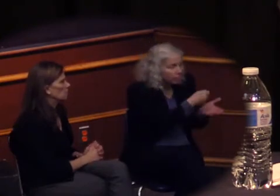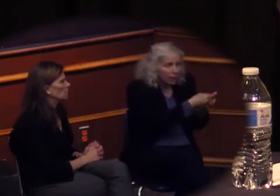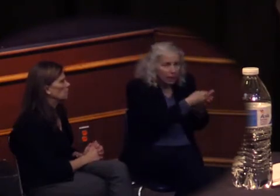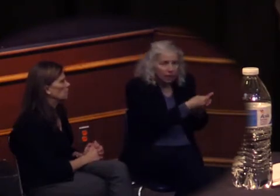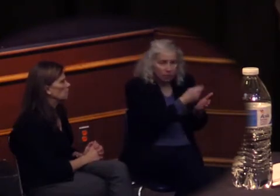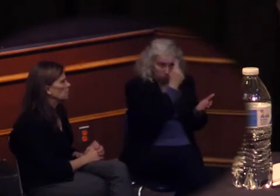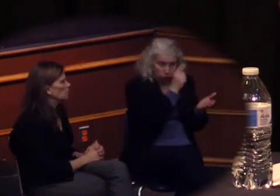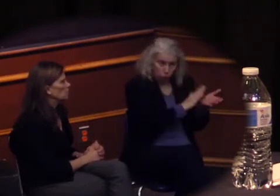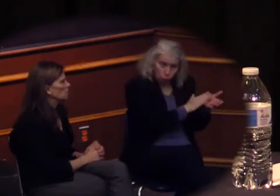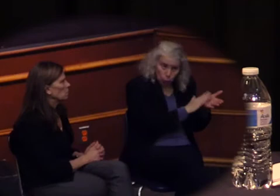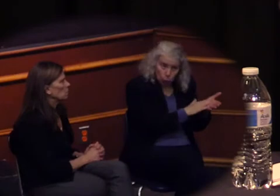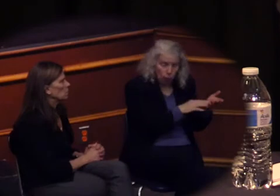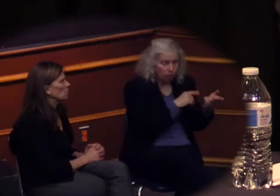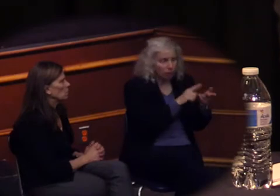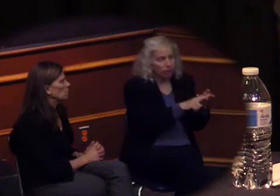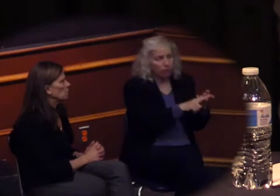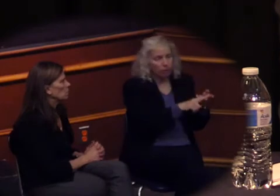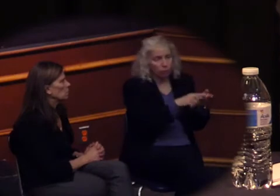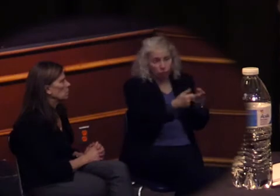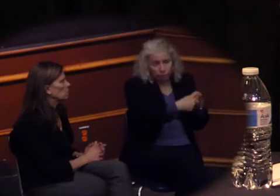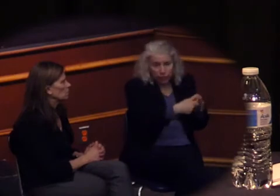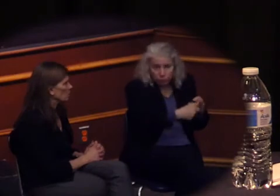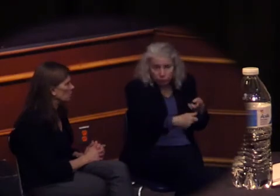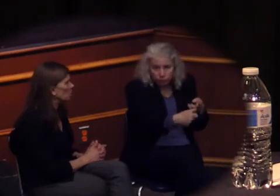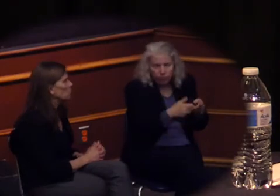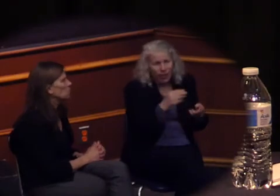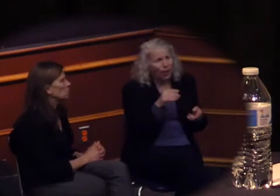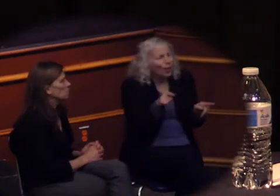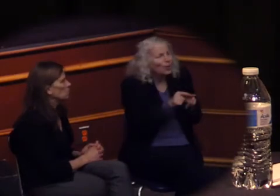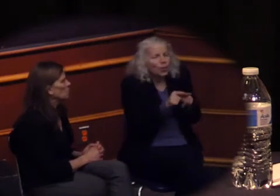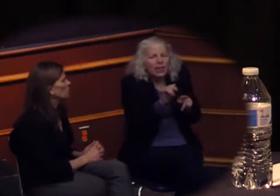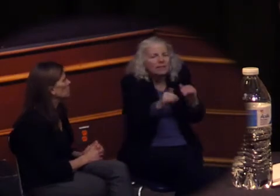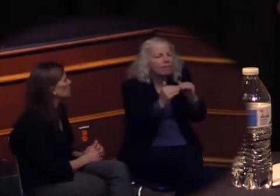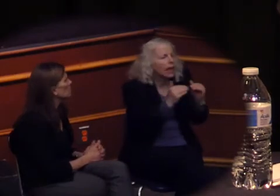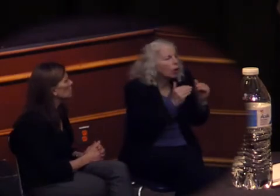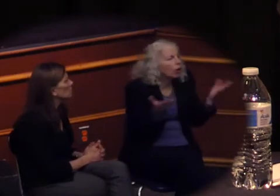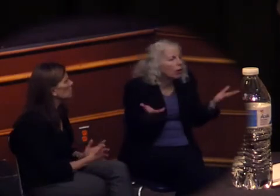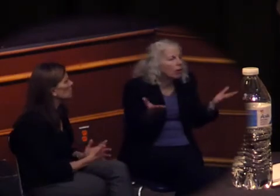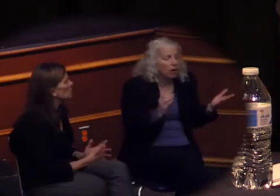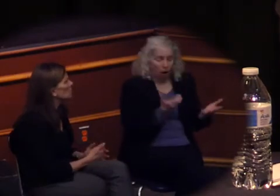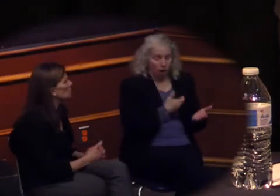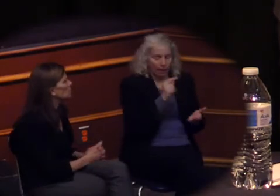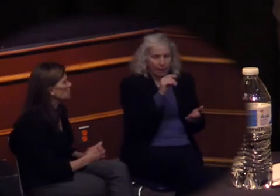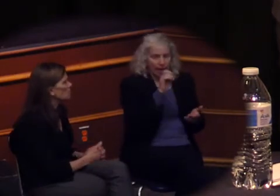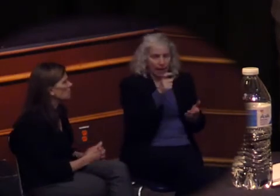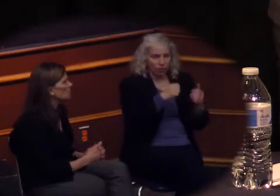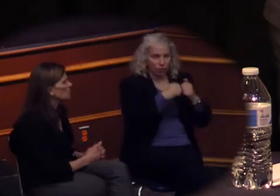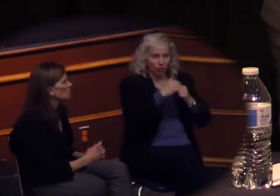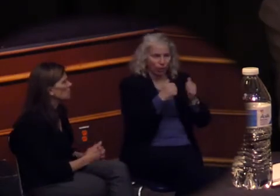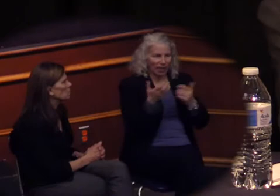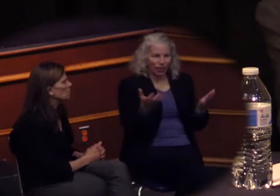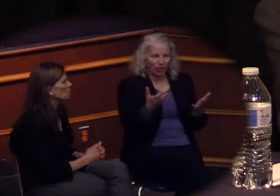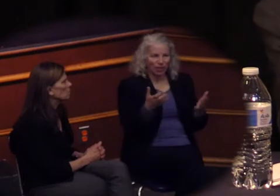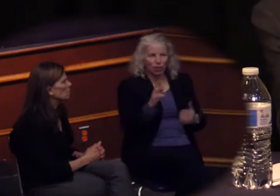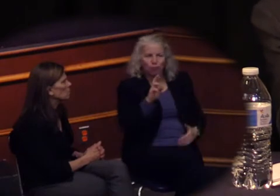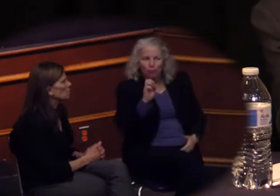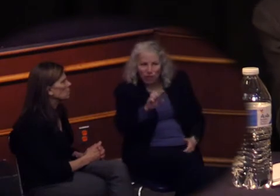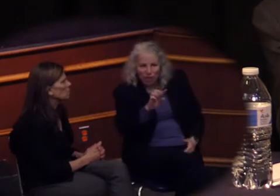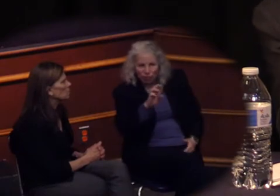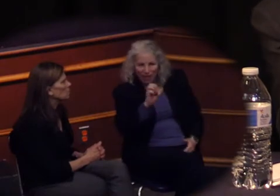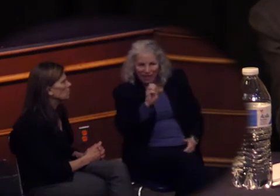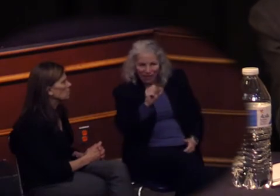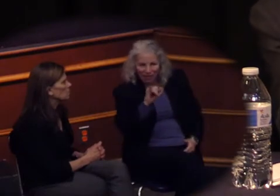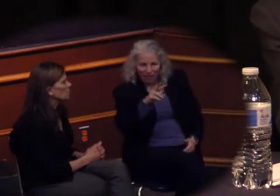transportation. It's also a fair approach. Our tax structure in Massachusetts is regressive. Those who make the least